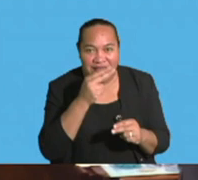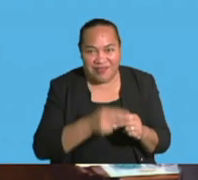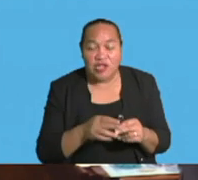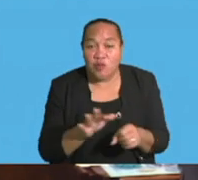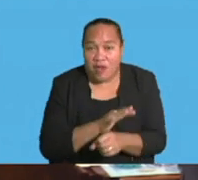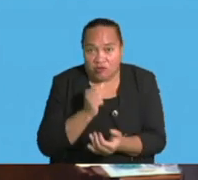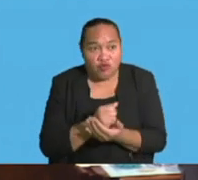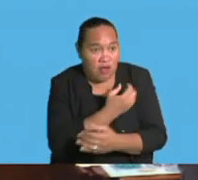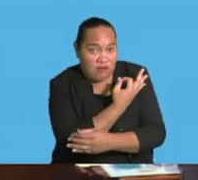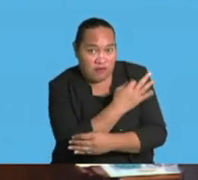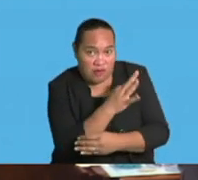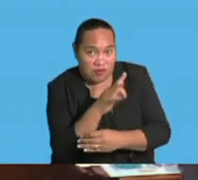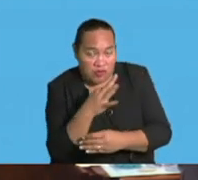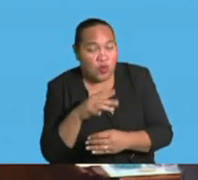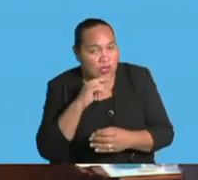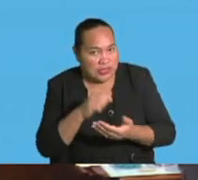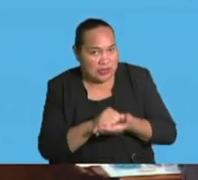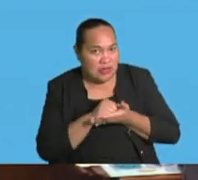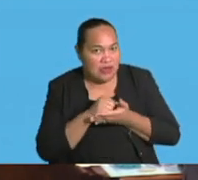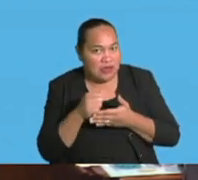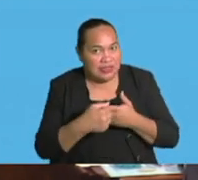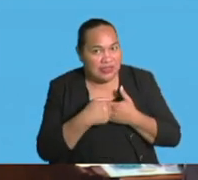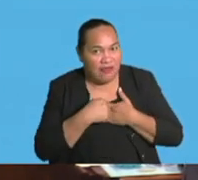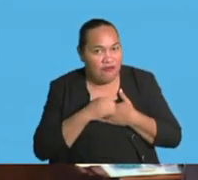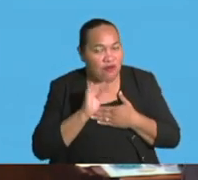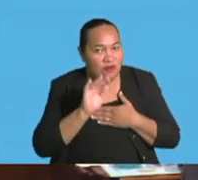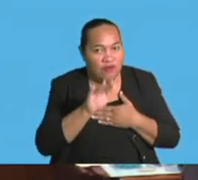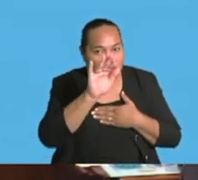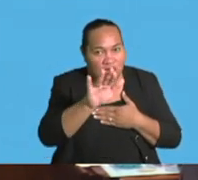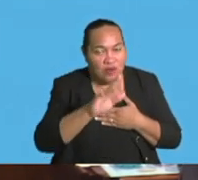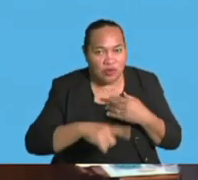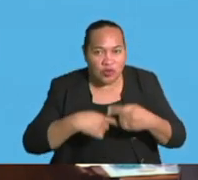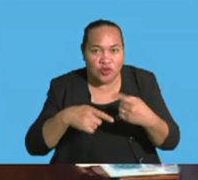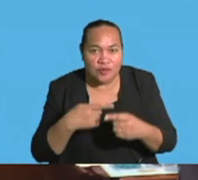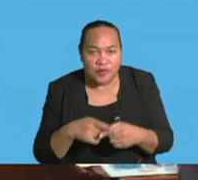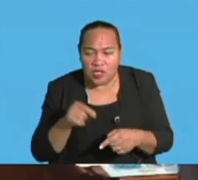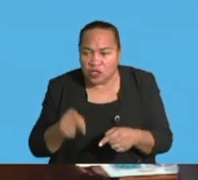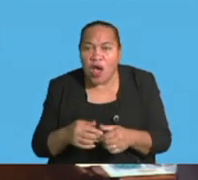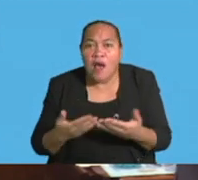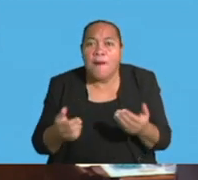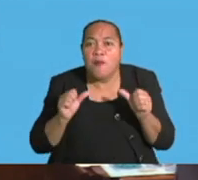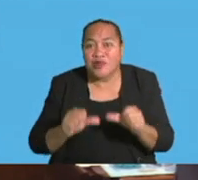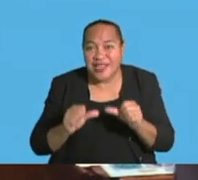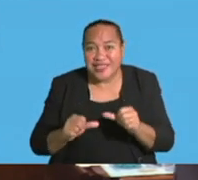Fiji's forestry sector is secure. Still under the key pillar of protecting our natural